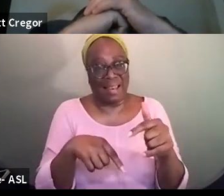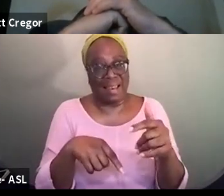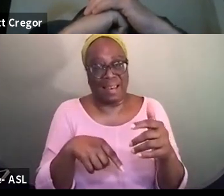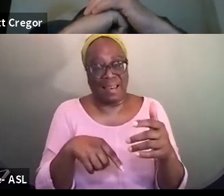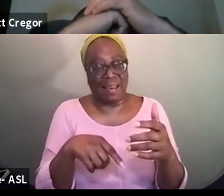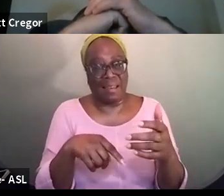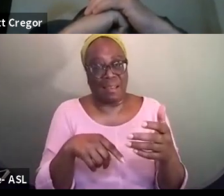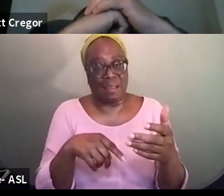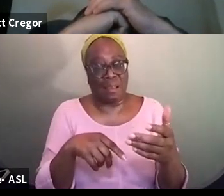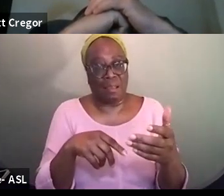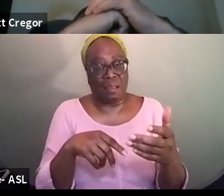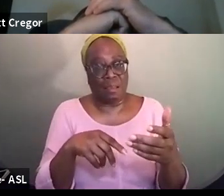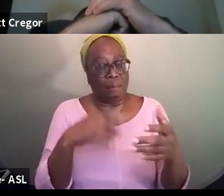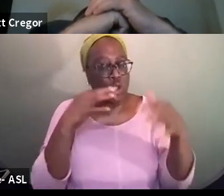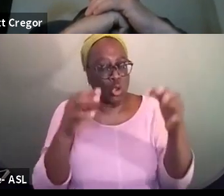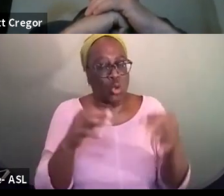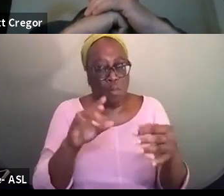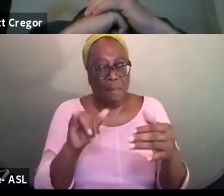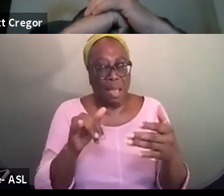would normally take